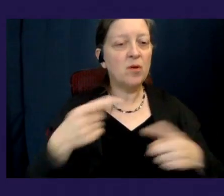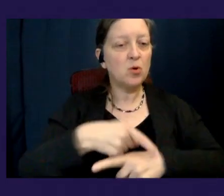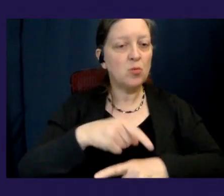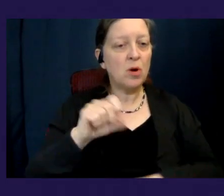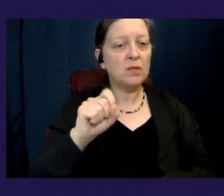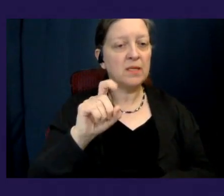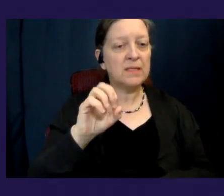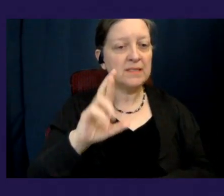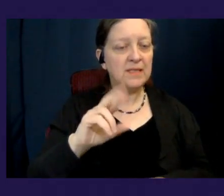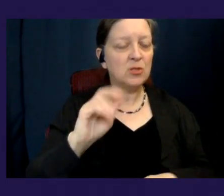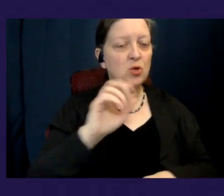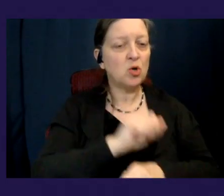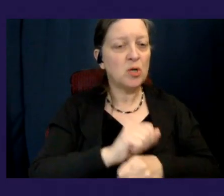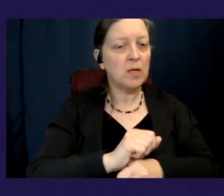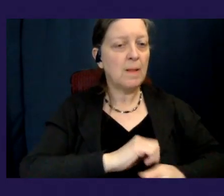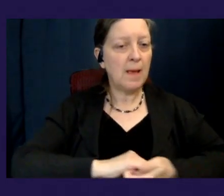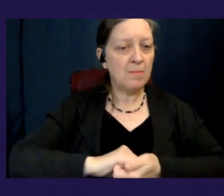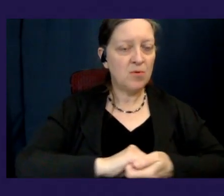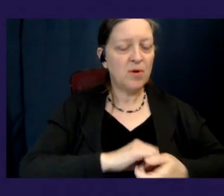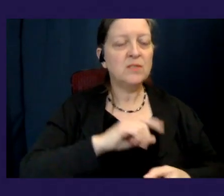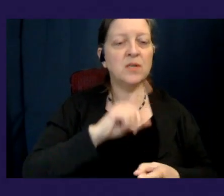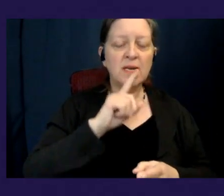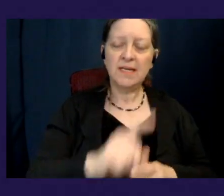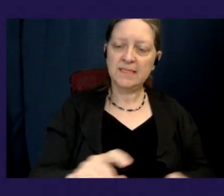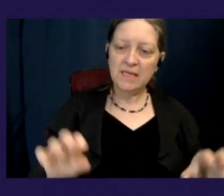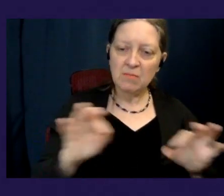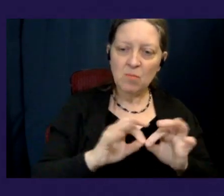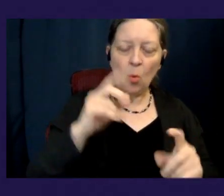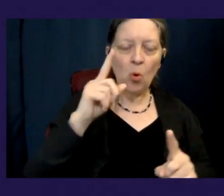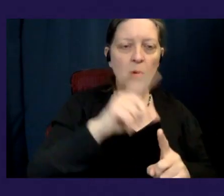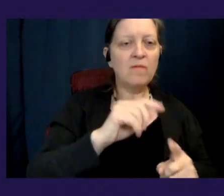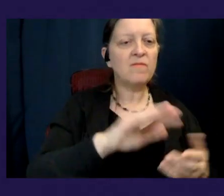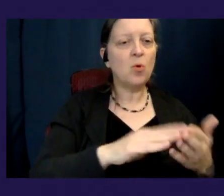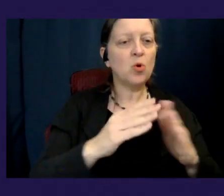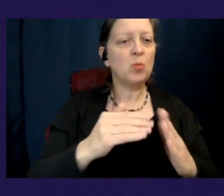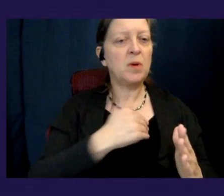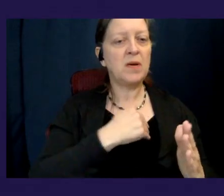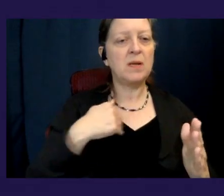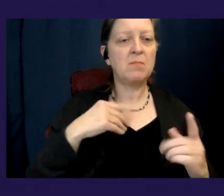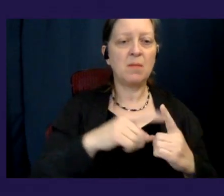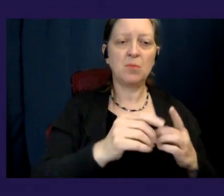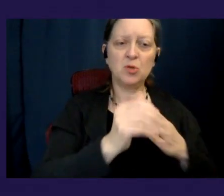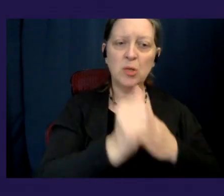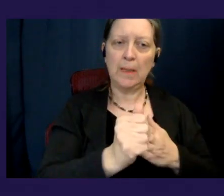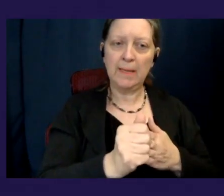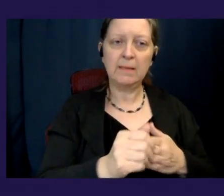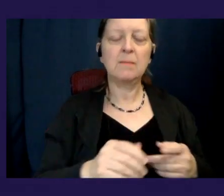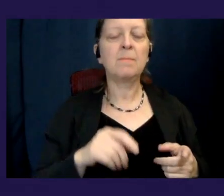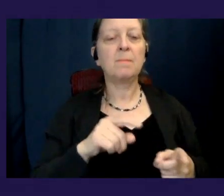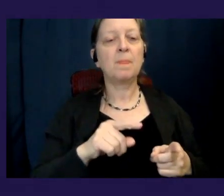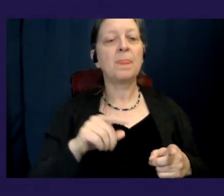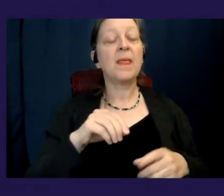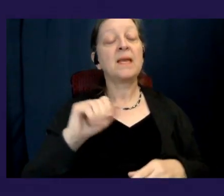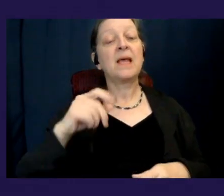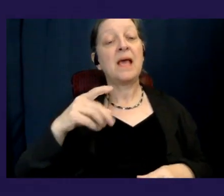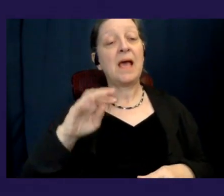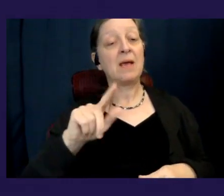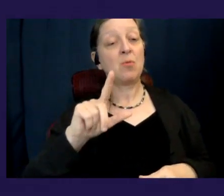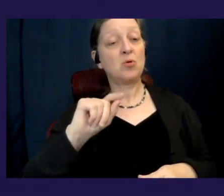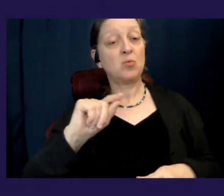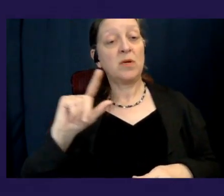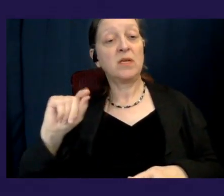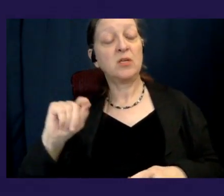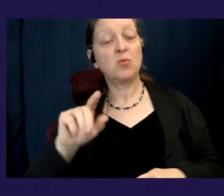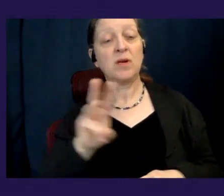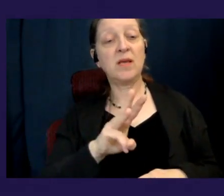putting community members and their voices at the forefront. So in April of 2020, Westside United was invited by the Mayor's Office